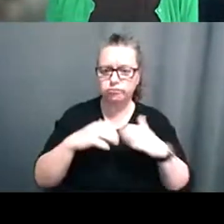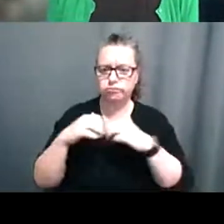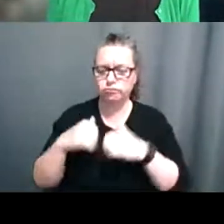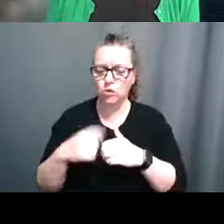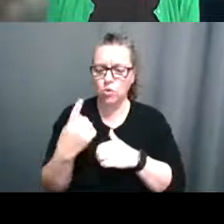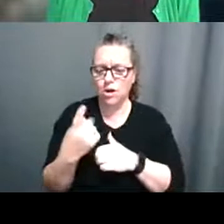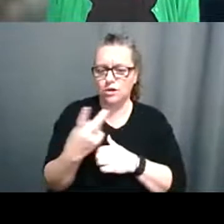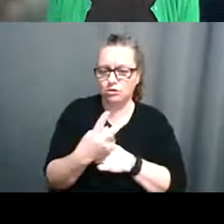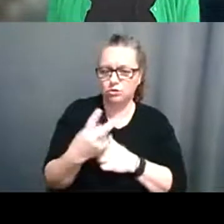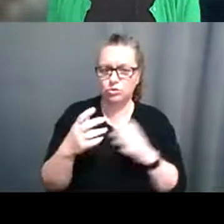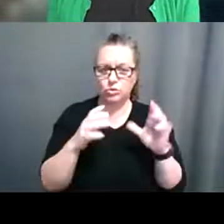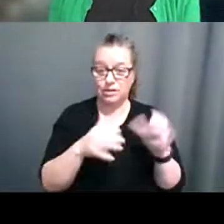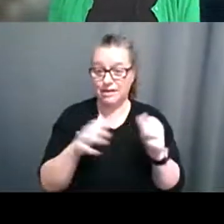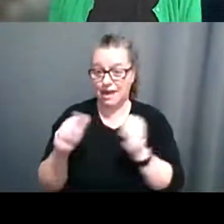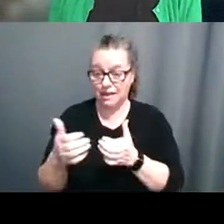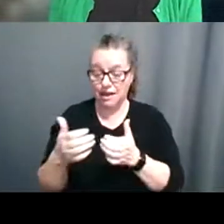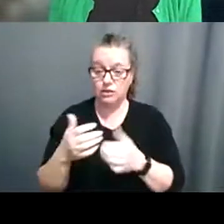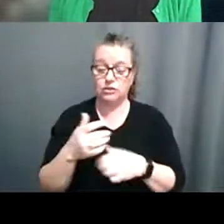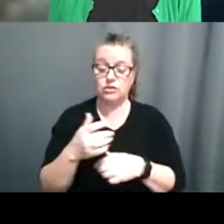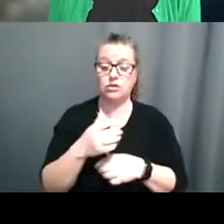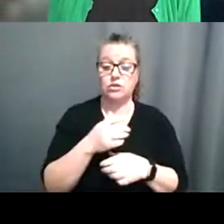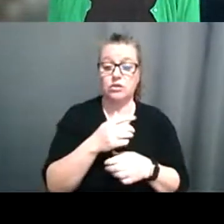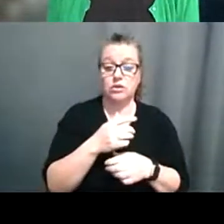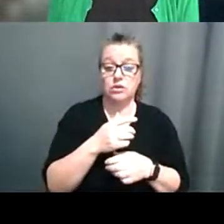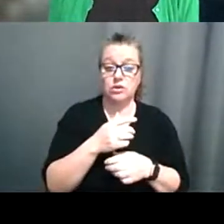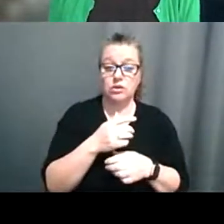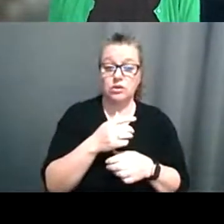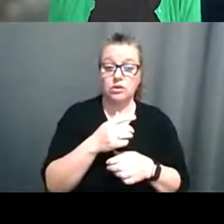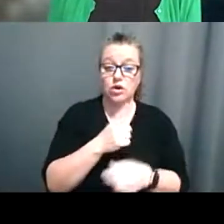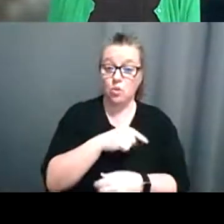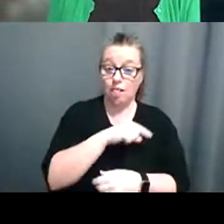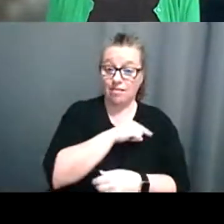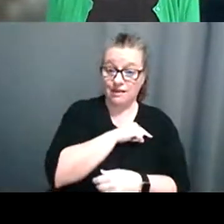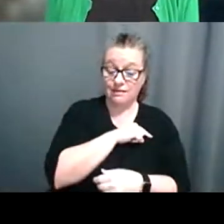two categories, either qualitative or quantitative.